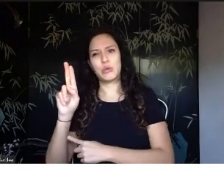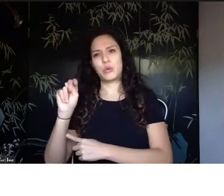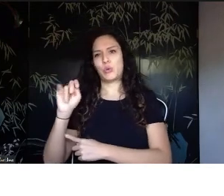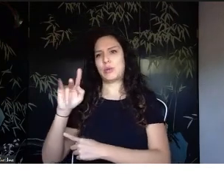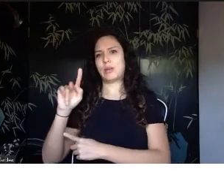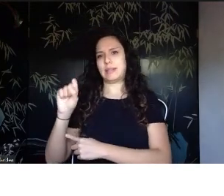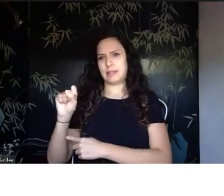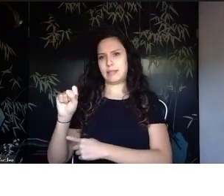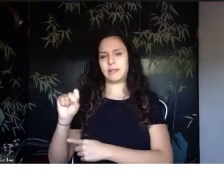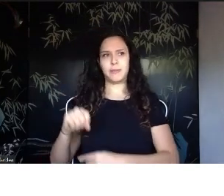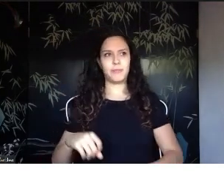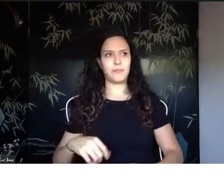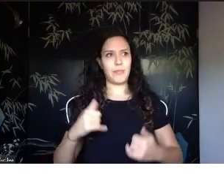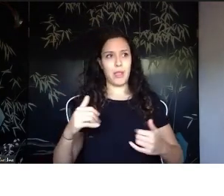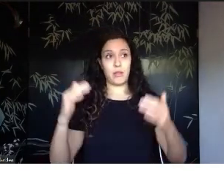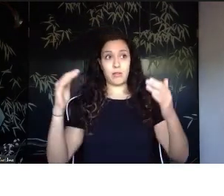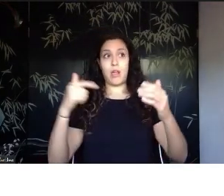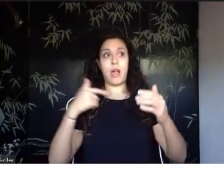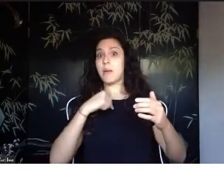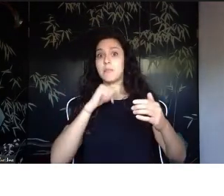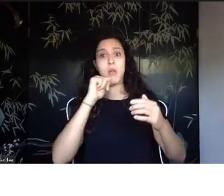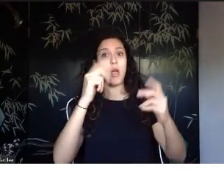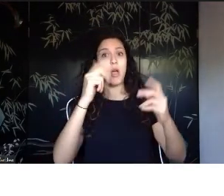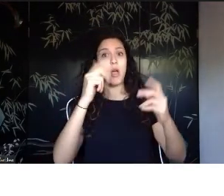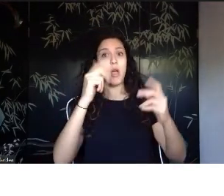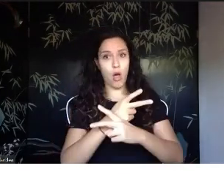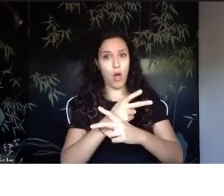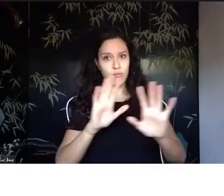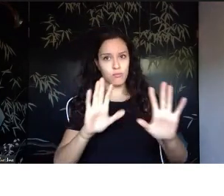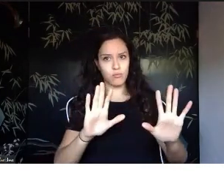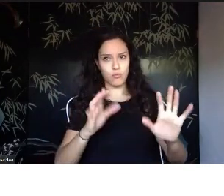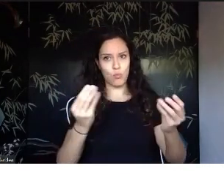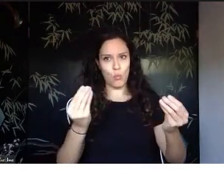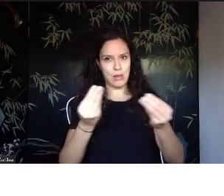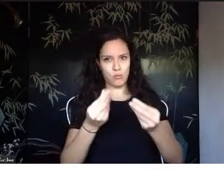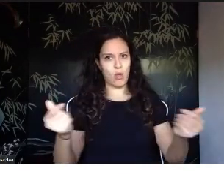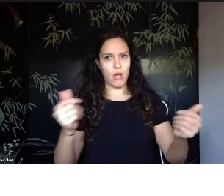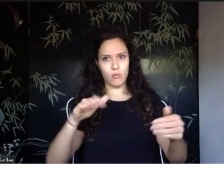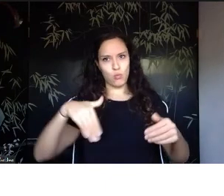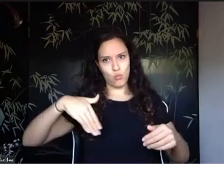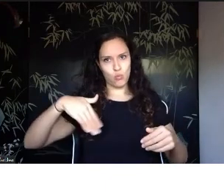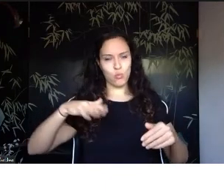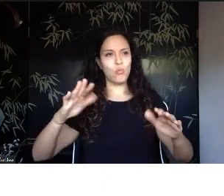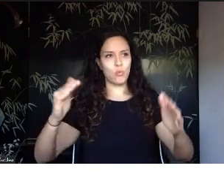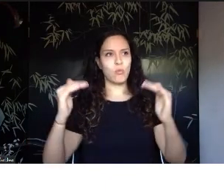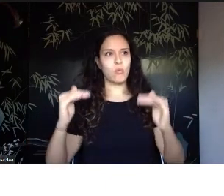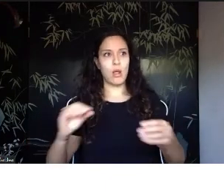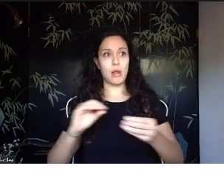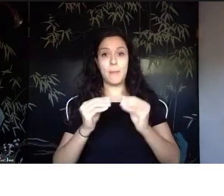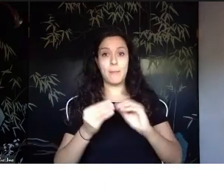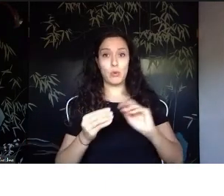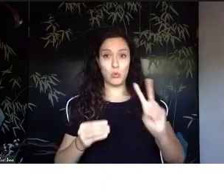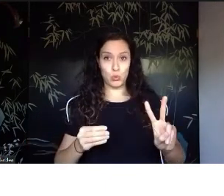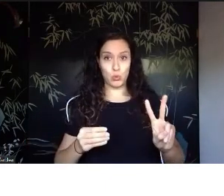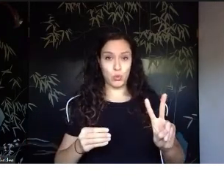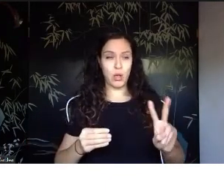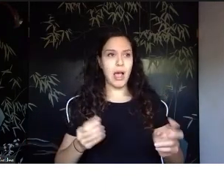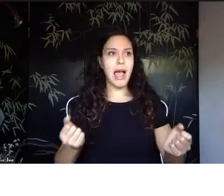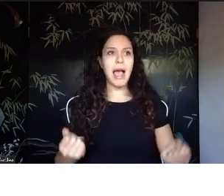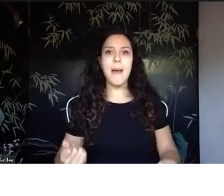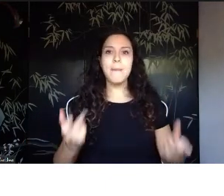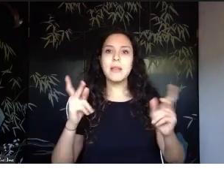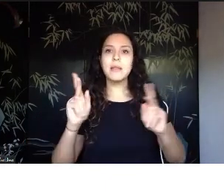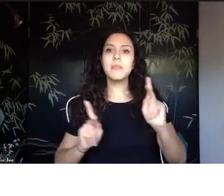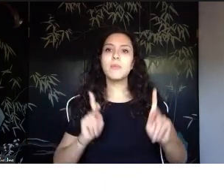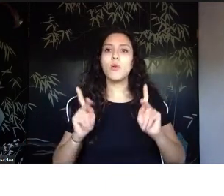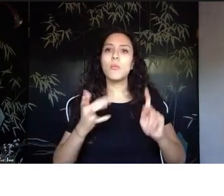it in terms of units as well. That could help. Okay. So let me go on to number 2, because I'm not going to solve that right now. Number 2,